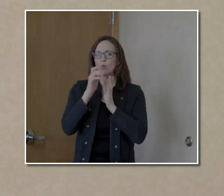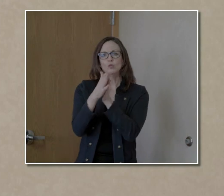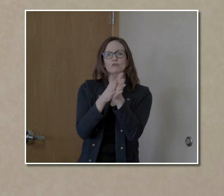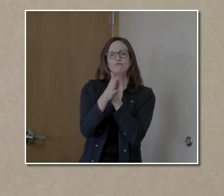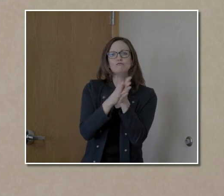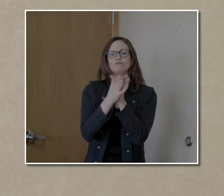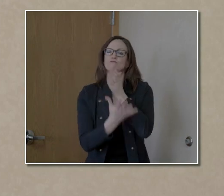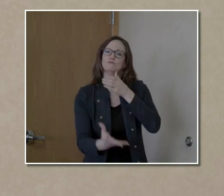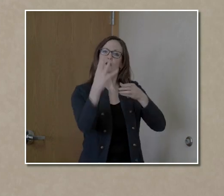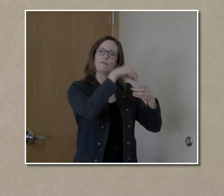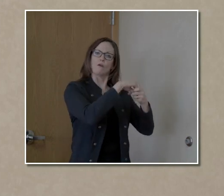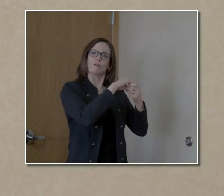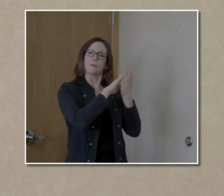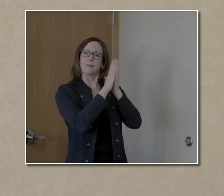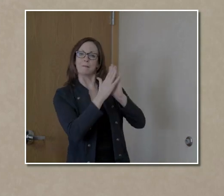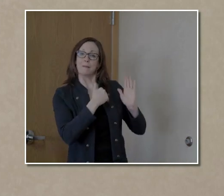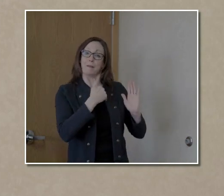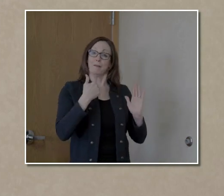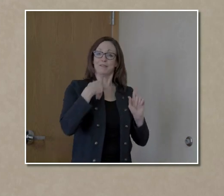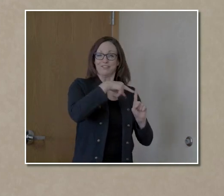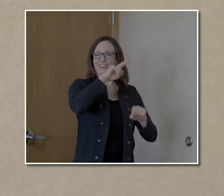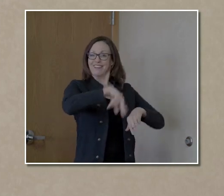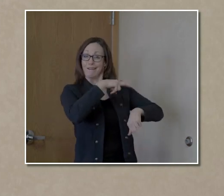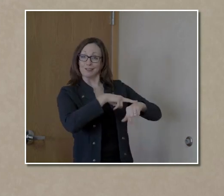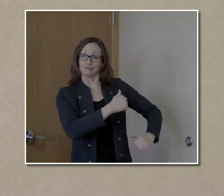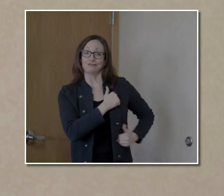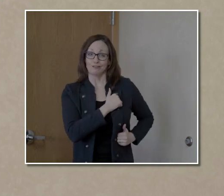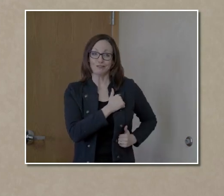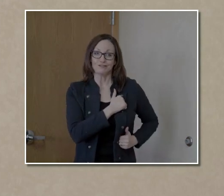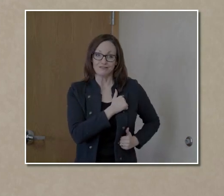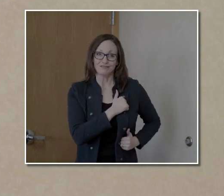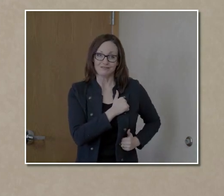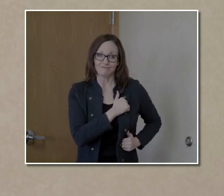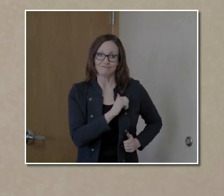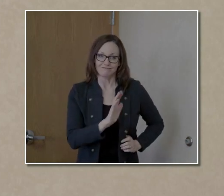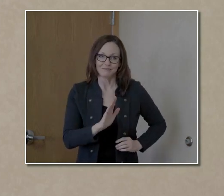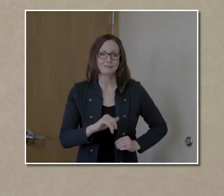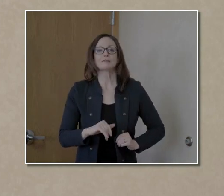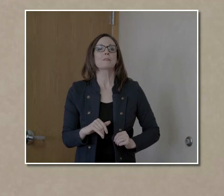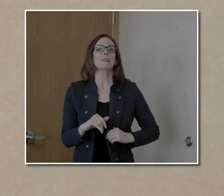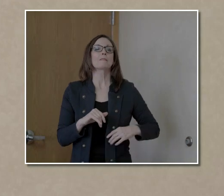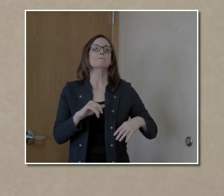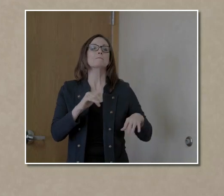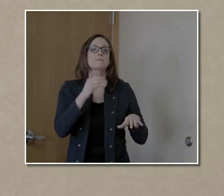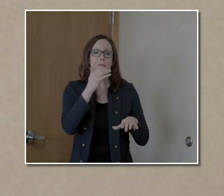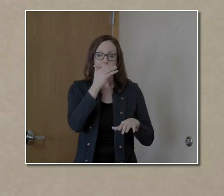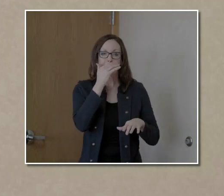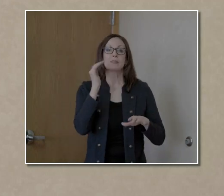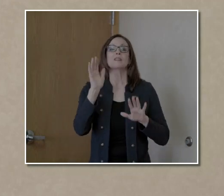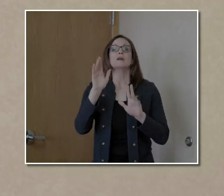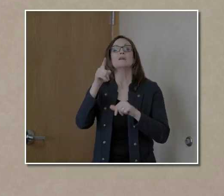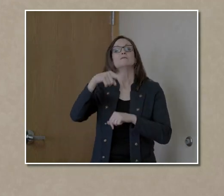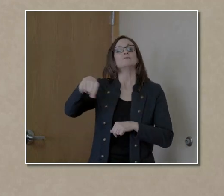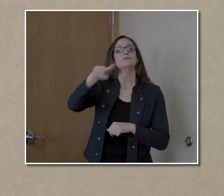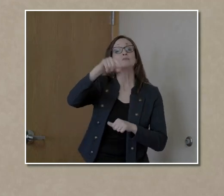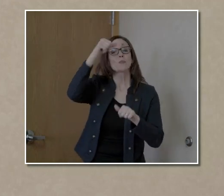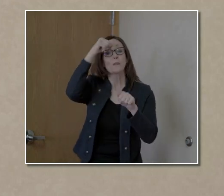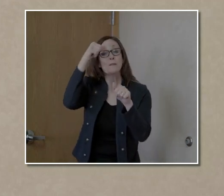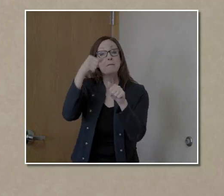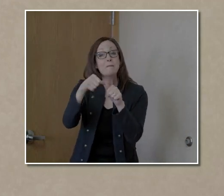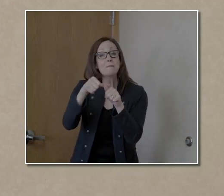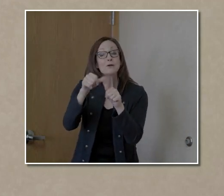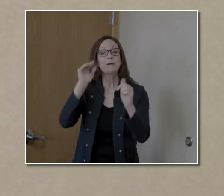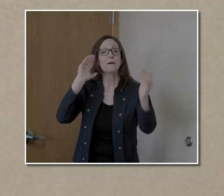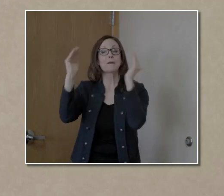much like after 9/11, actually recruiting, we tend to see a surge in recruiting after events like this